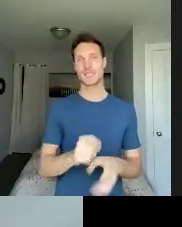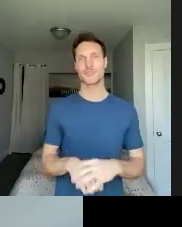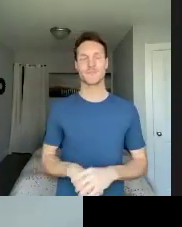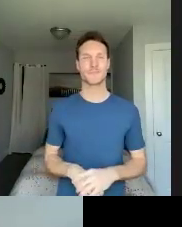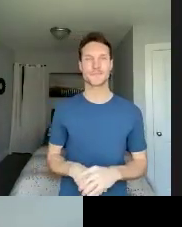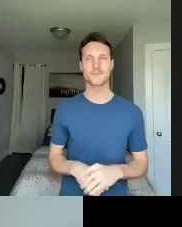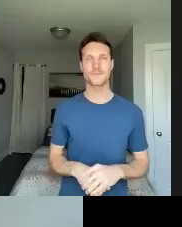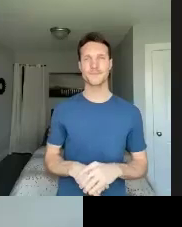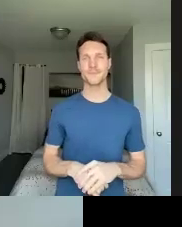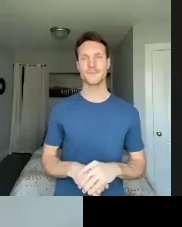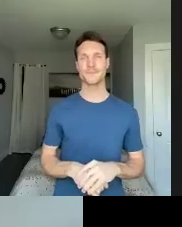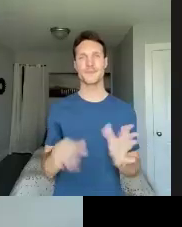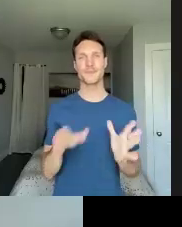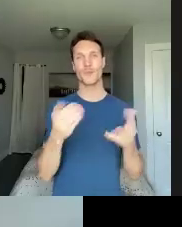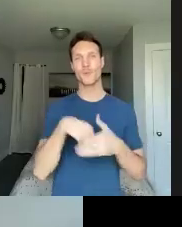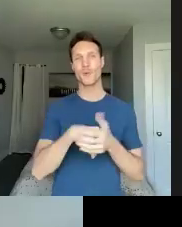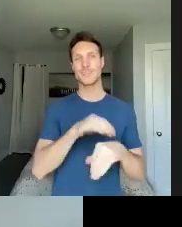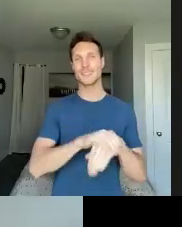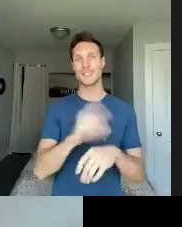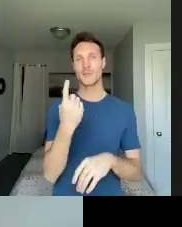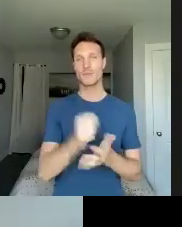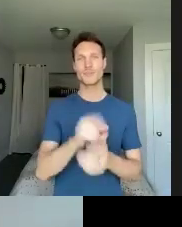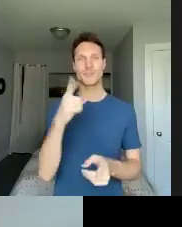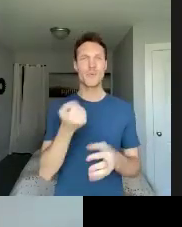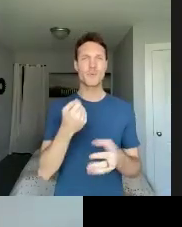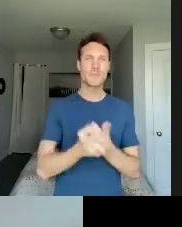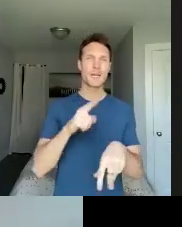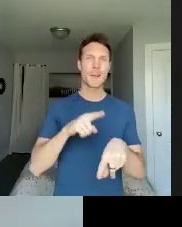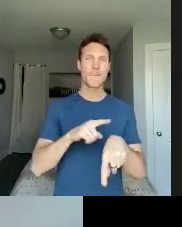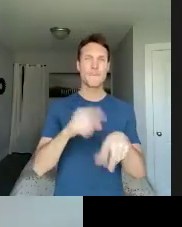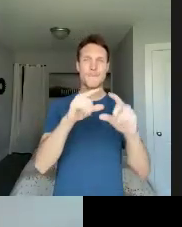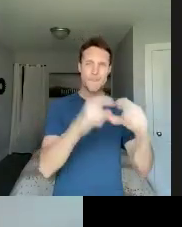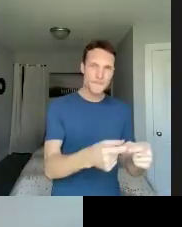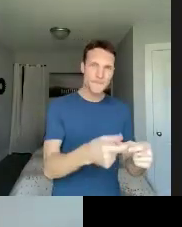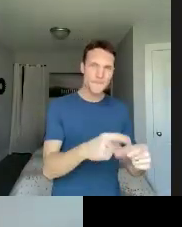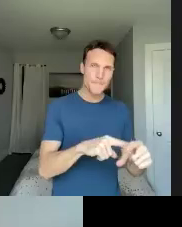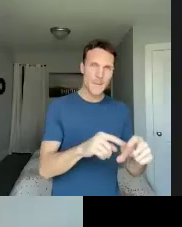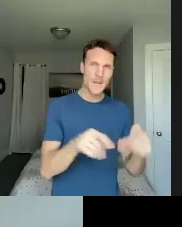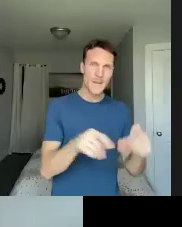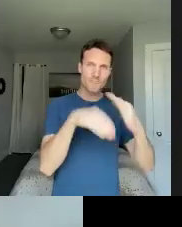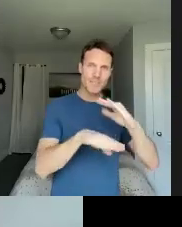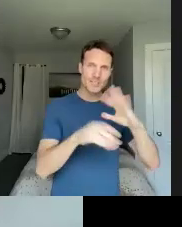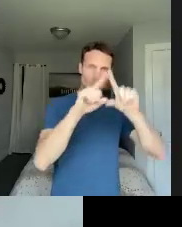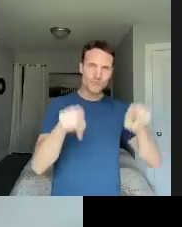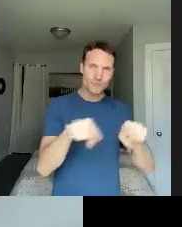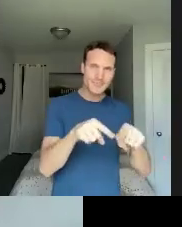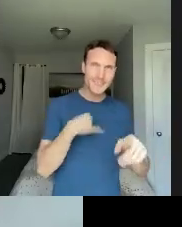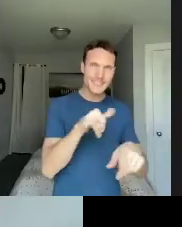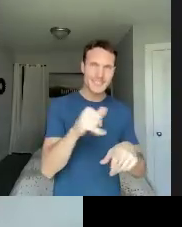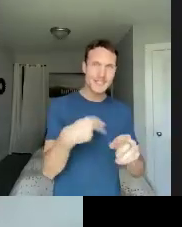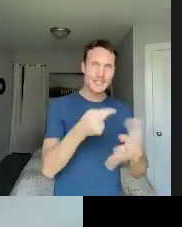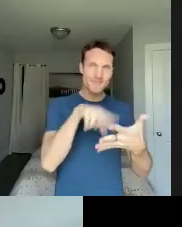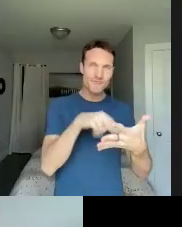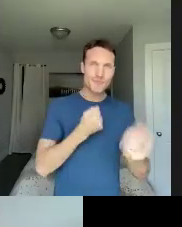So in English first, there's supposed to be a button underneath your screen. It would say English or Spanish. If you